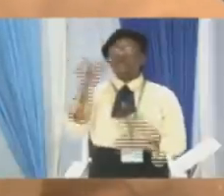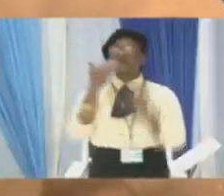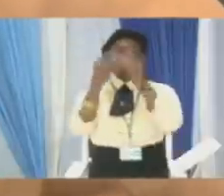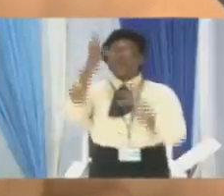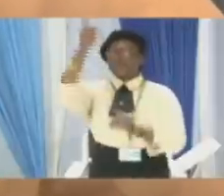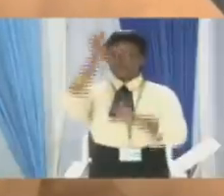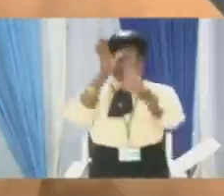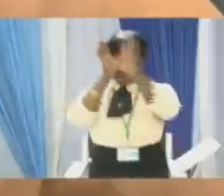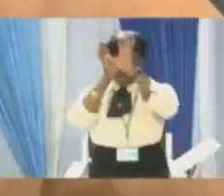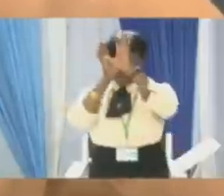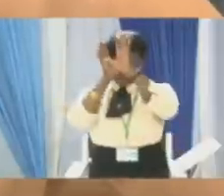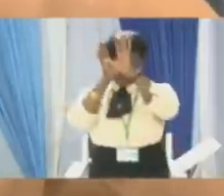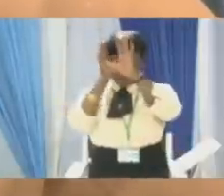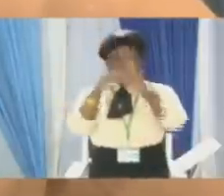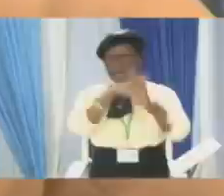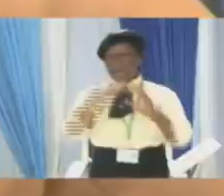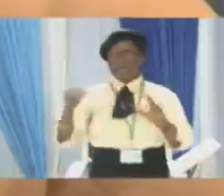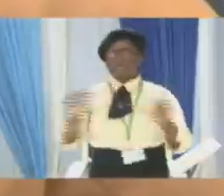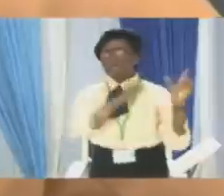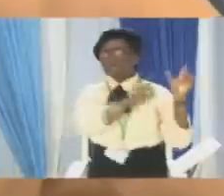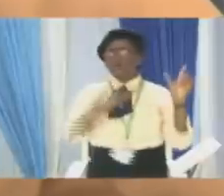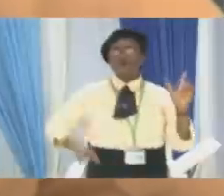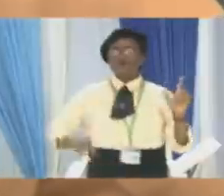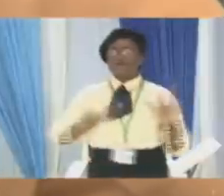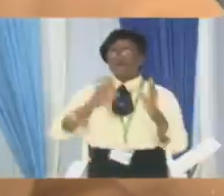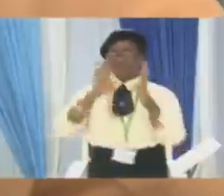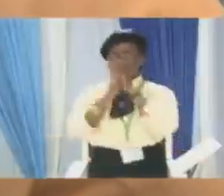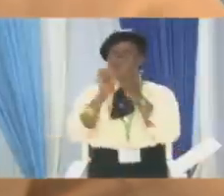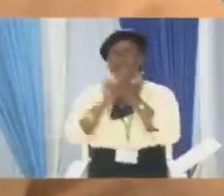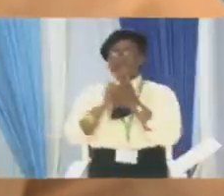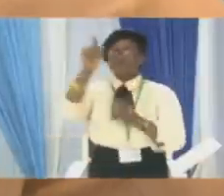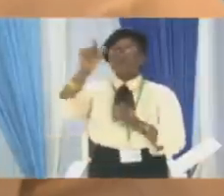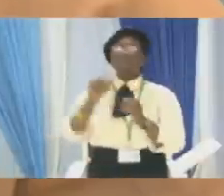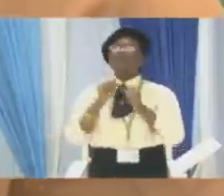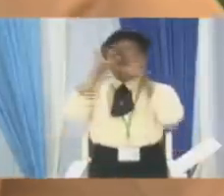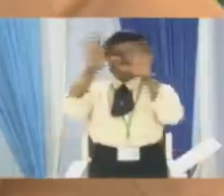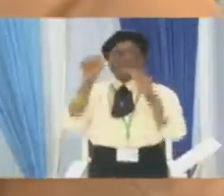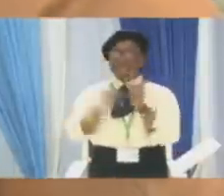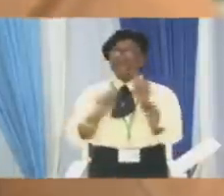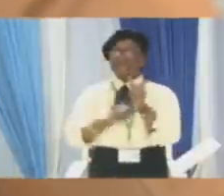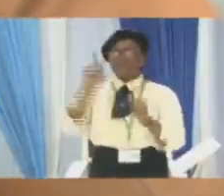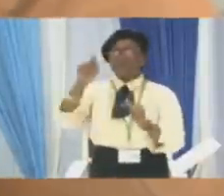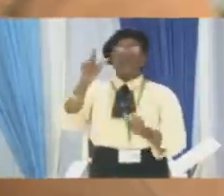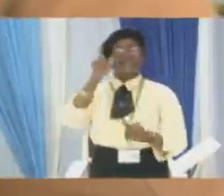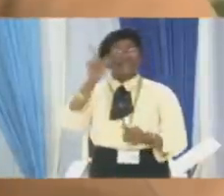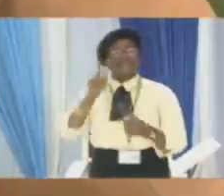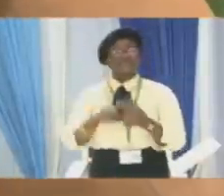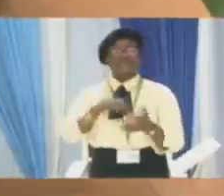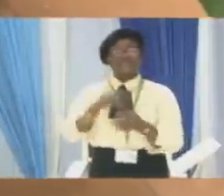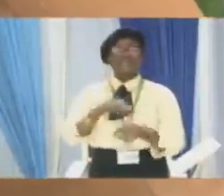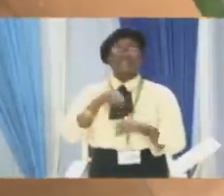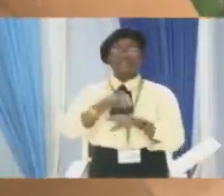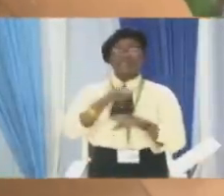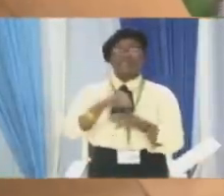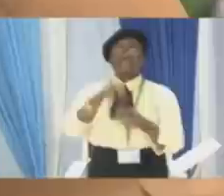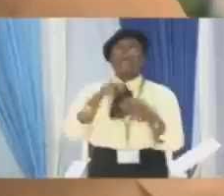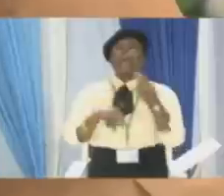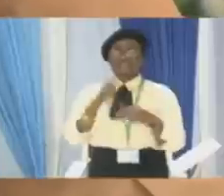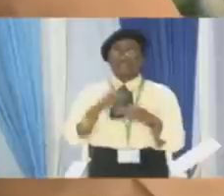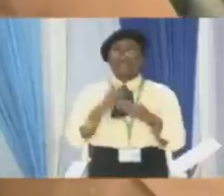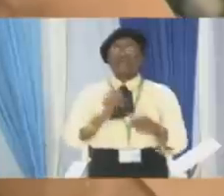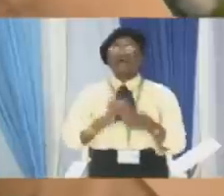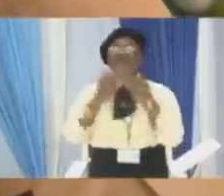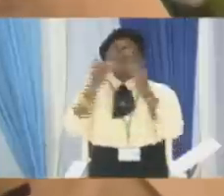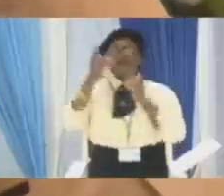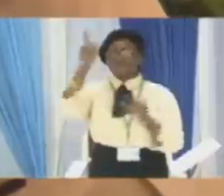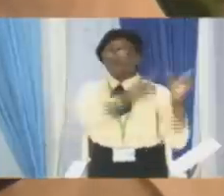Father. And Lord, I pray that you bless everyone who will listen to this message in Jesus' name. I thank you, Lord,